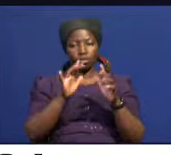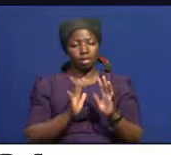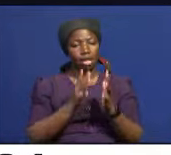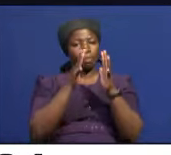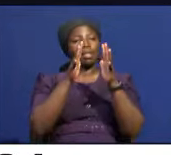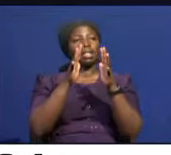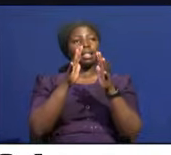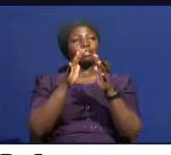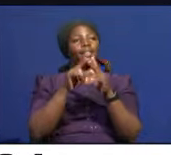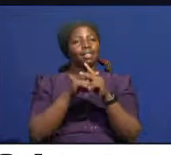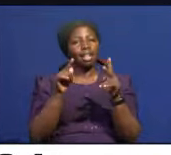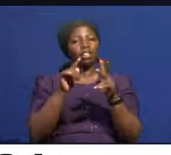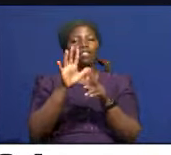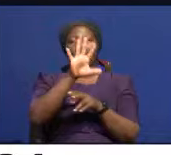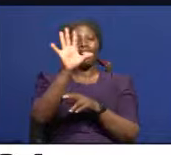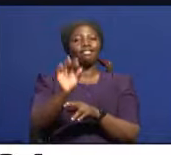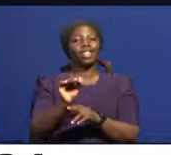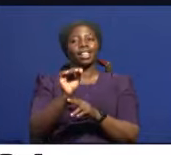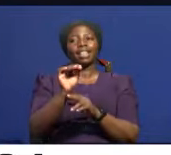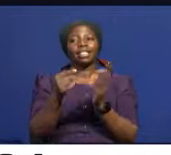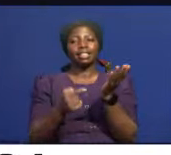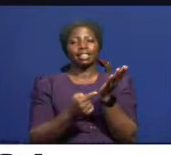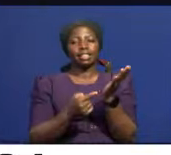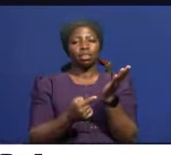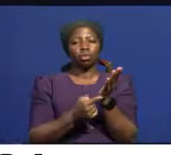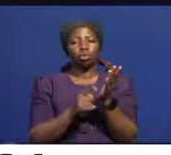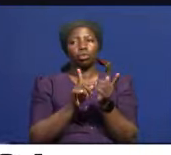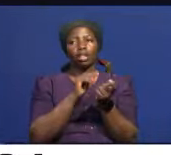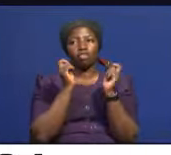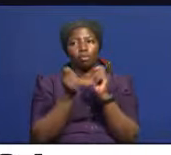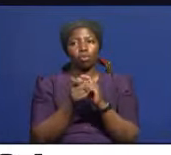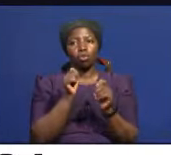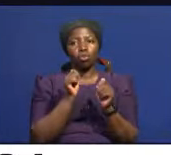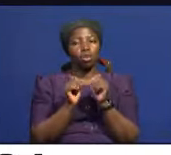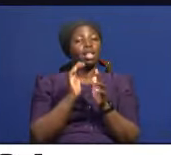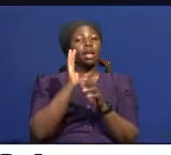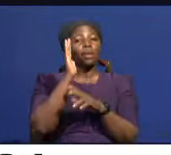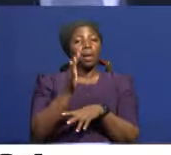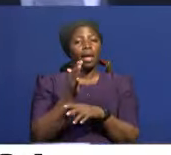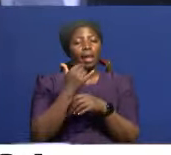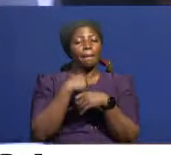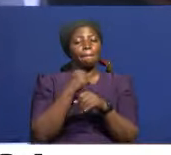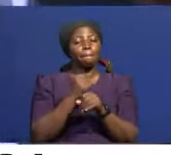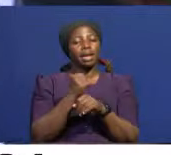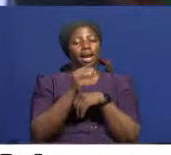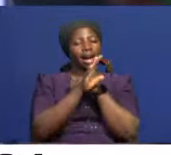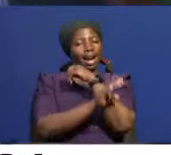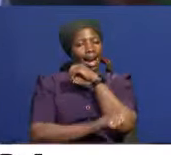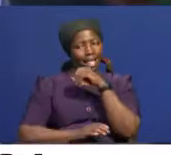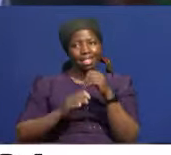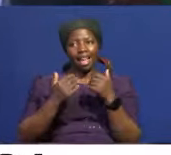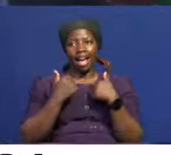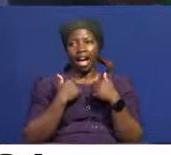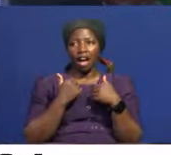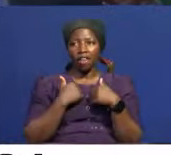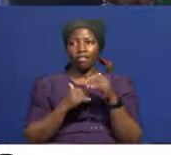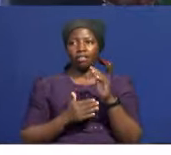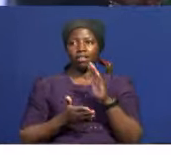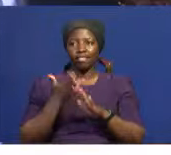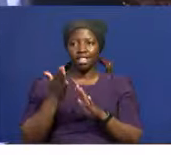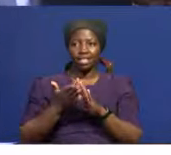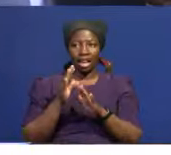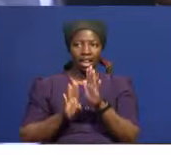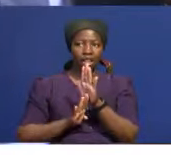of Africa's digital transformation, the spark which will ignite our continent's rapid development in